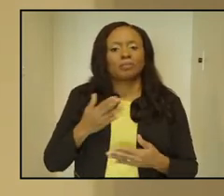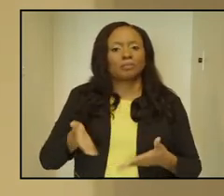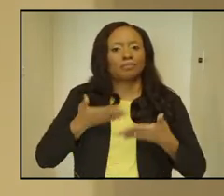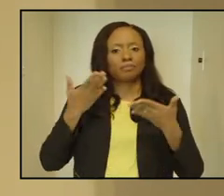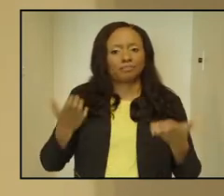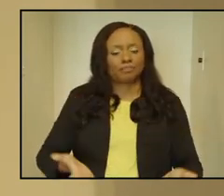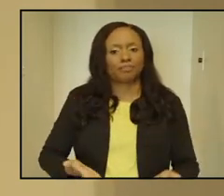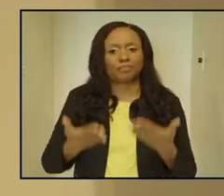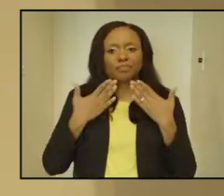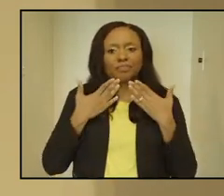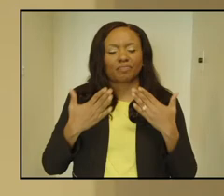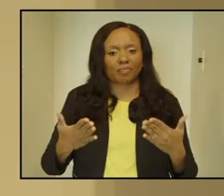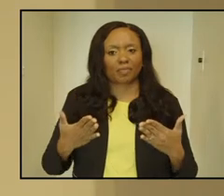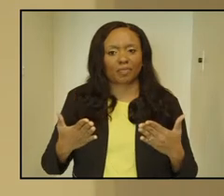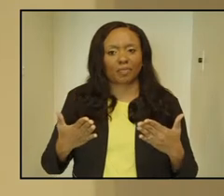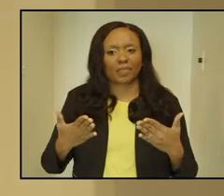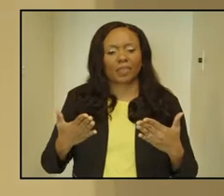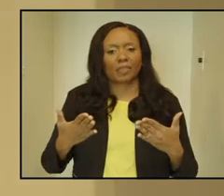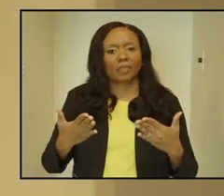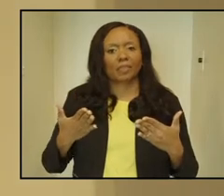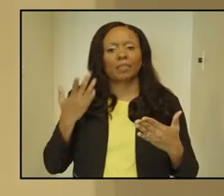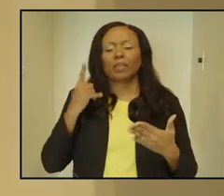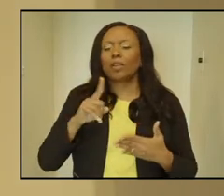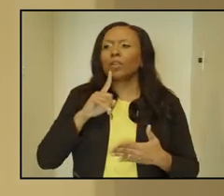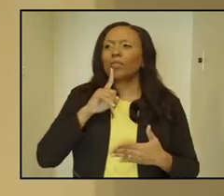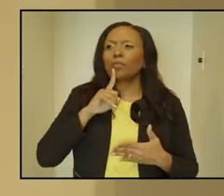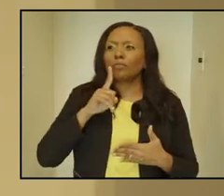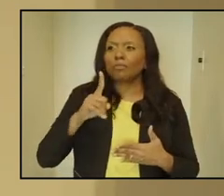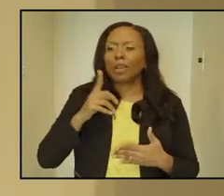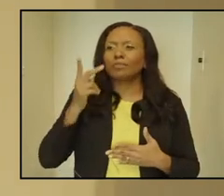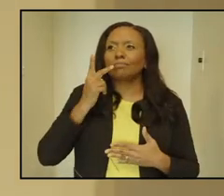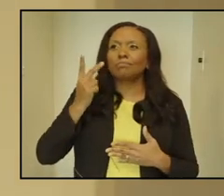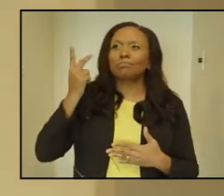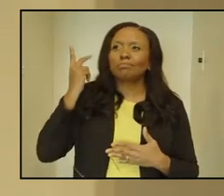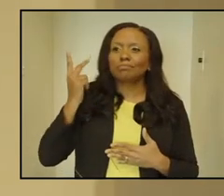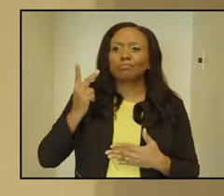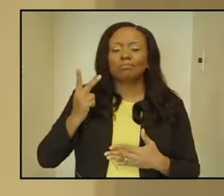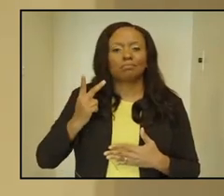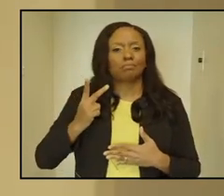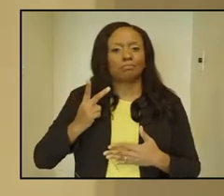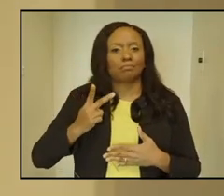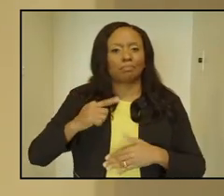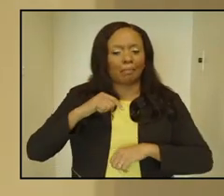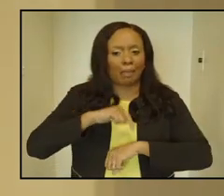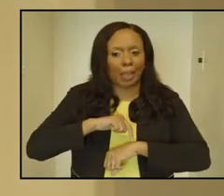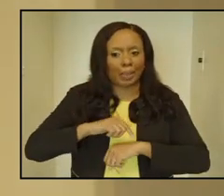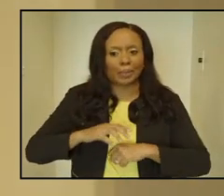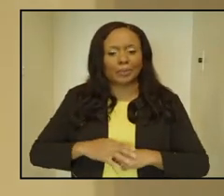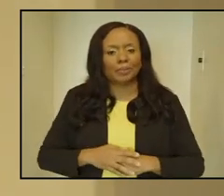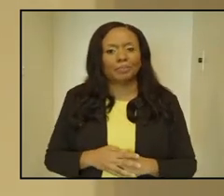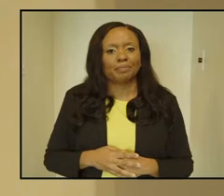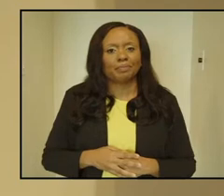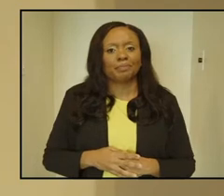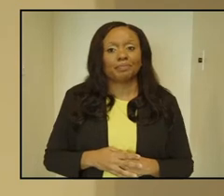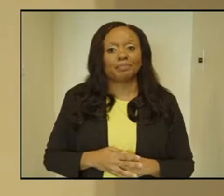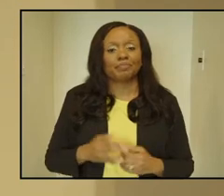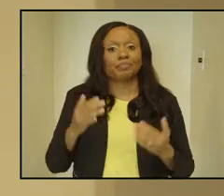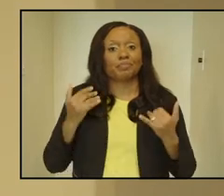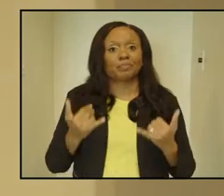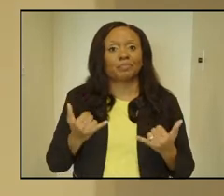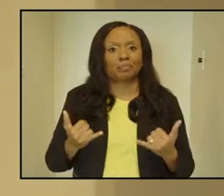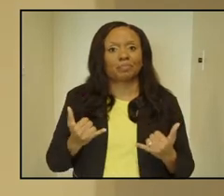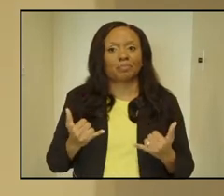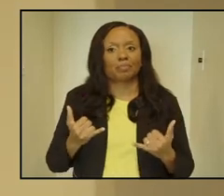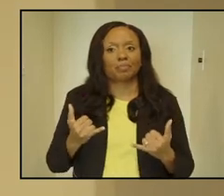the vote of thanks on such a momentous occasion. Today's launch of CAIPO's